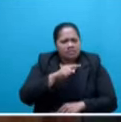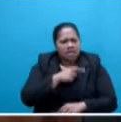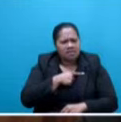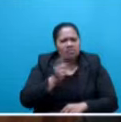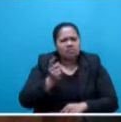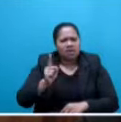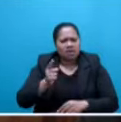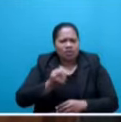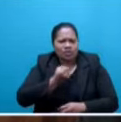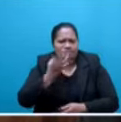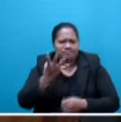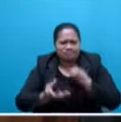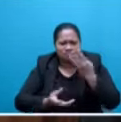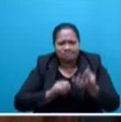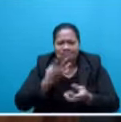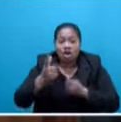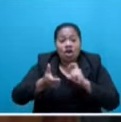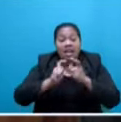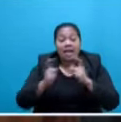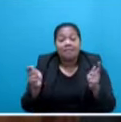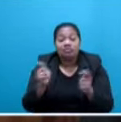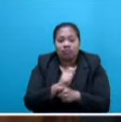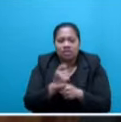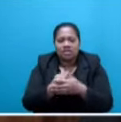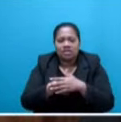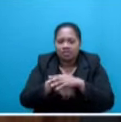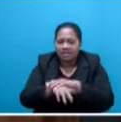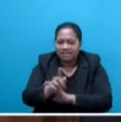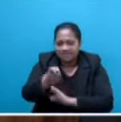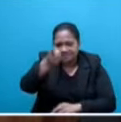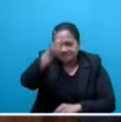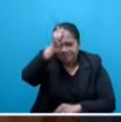Change Conference in Bonn, Germany.